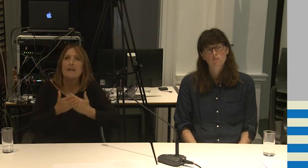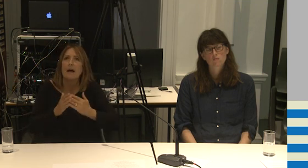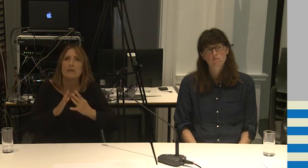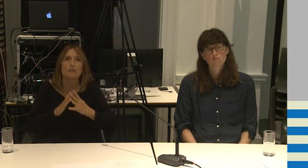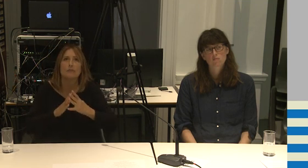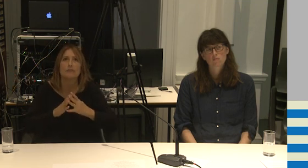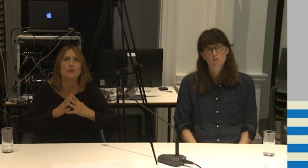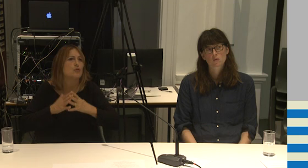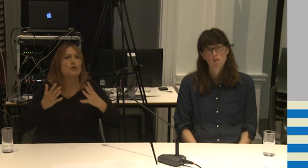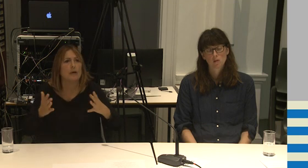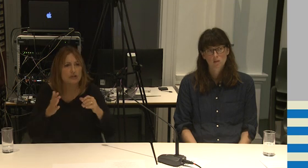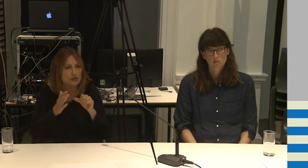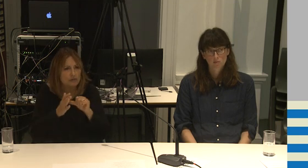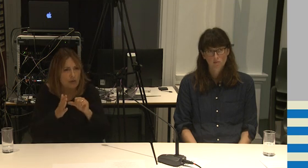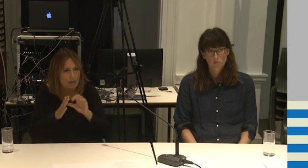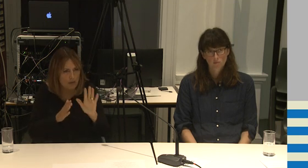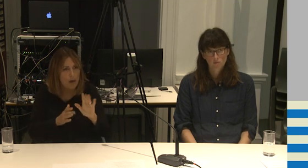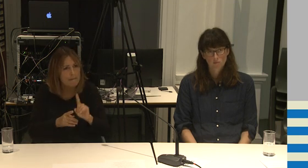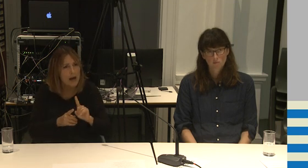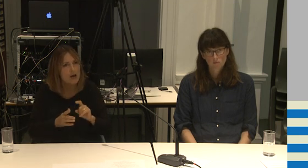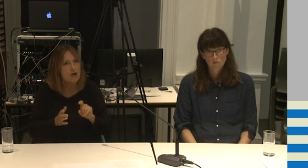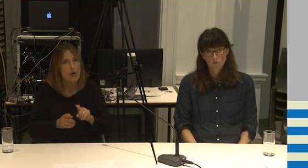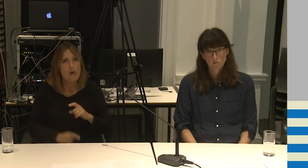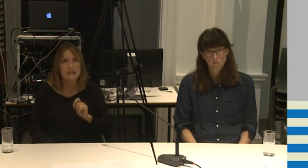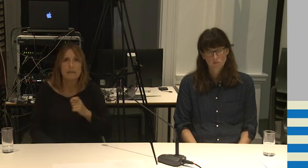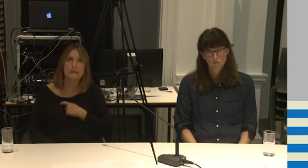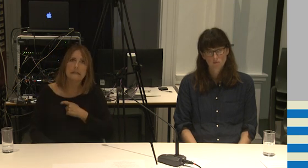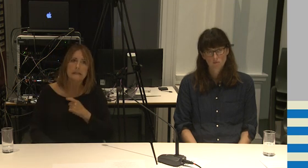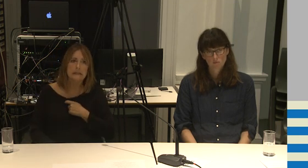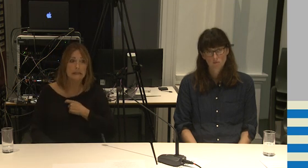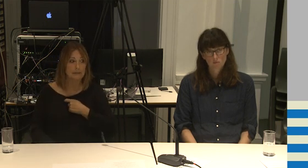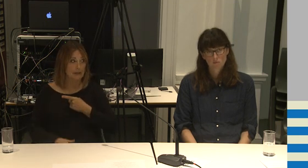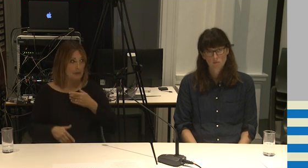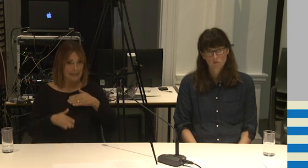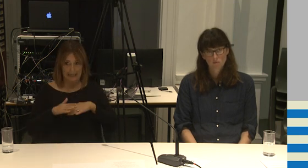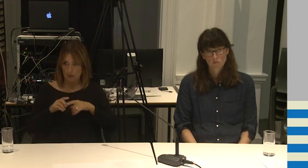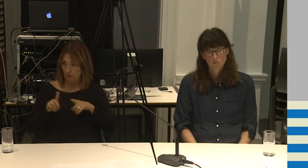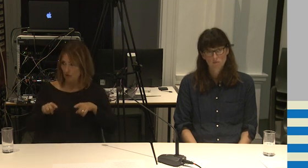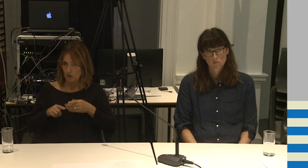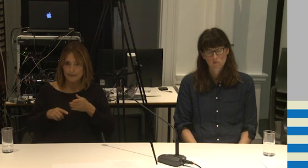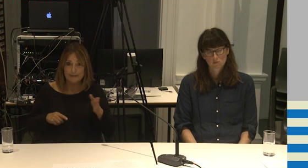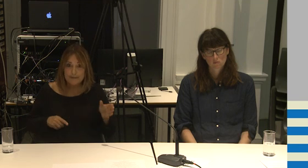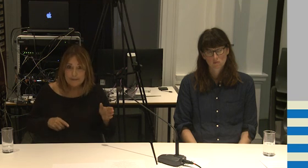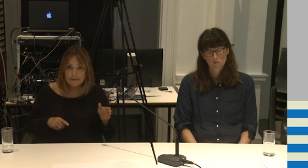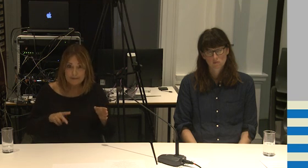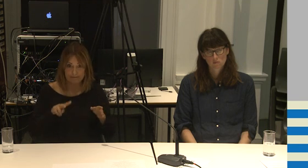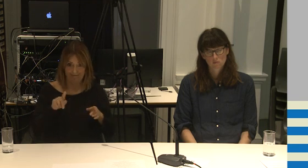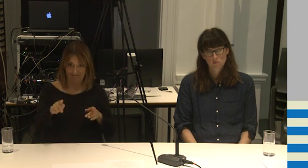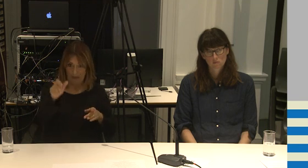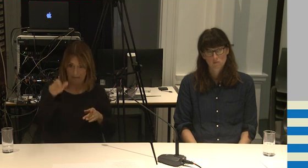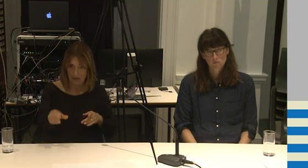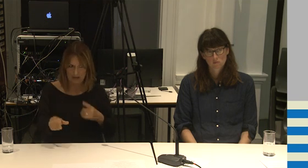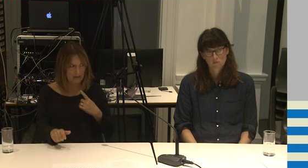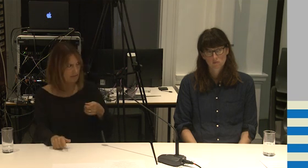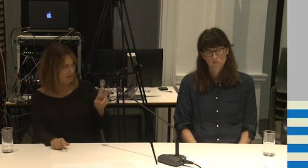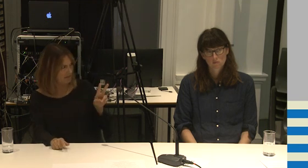but it was always a really daunting thing for me because you're going into a room and you don't know if this person is going to think,